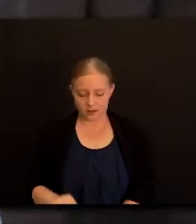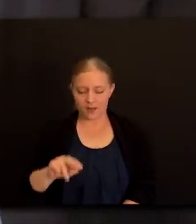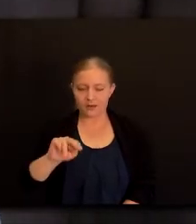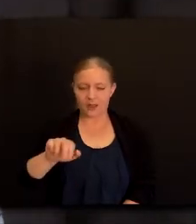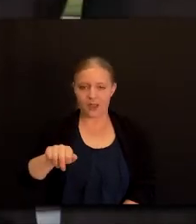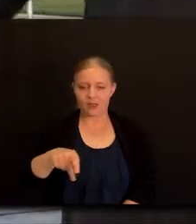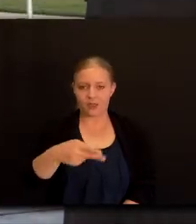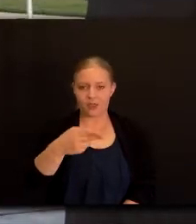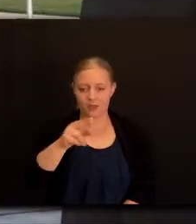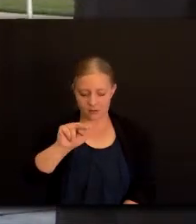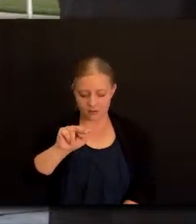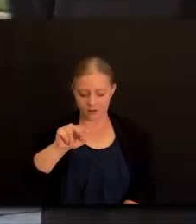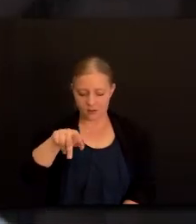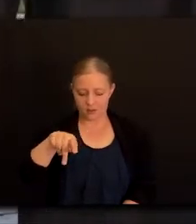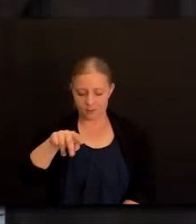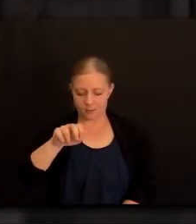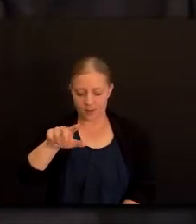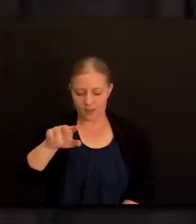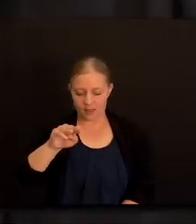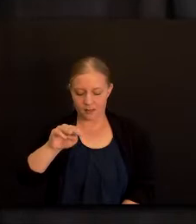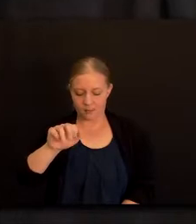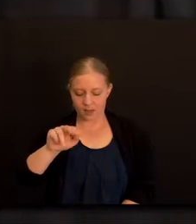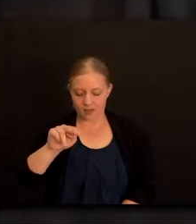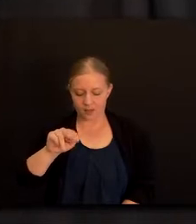Nathan Scott Pellman.